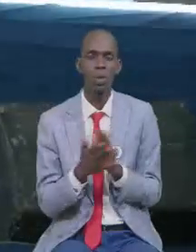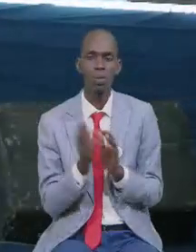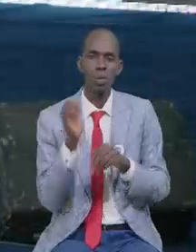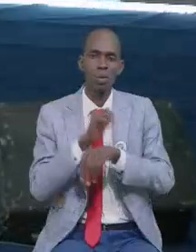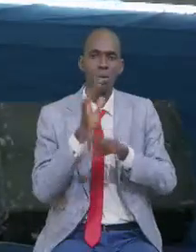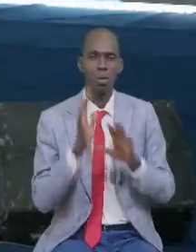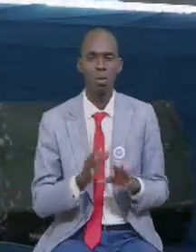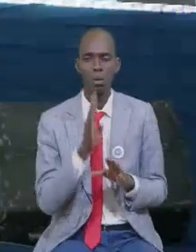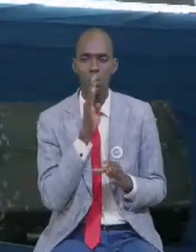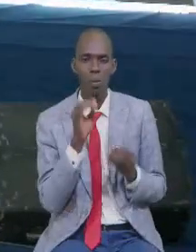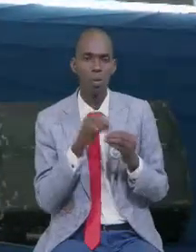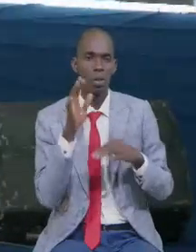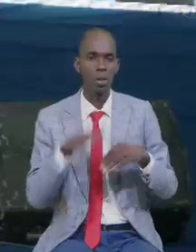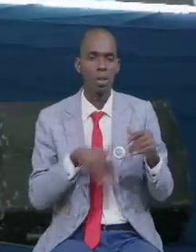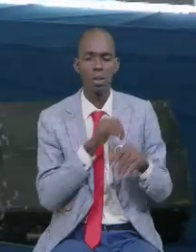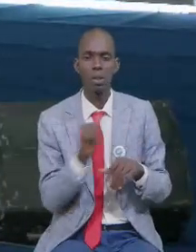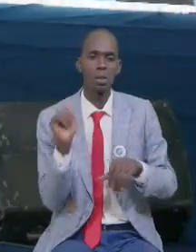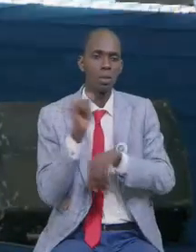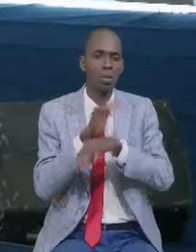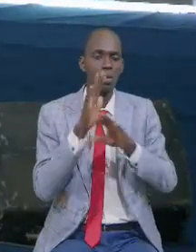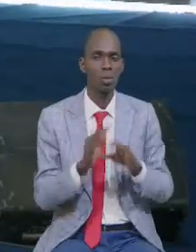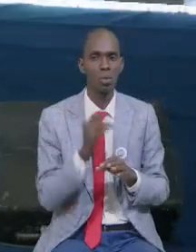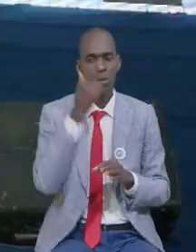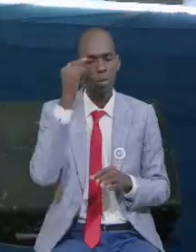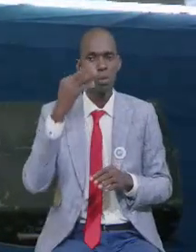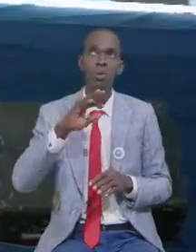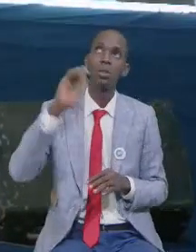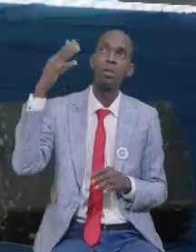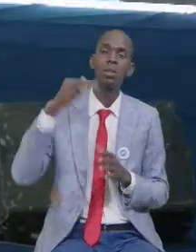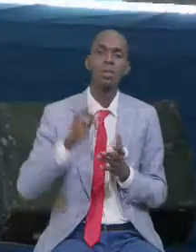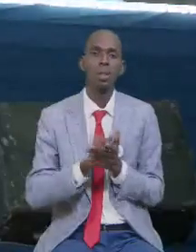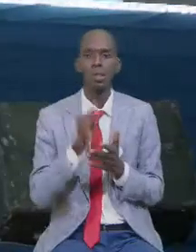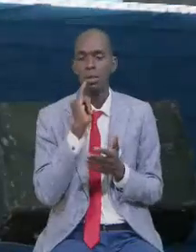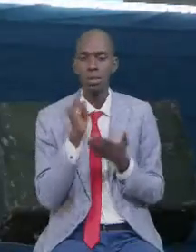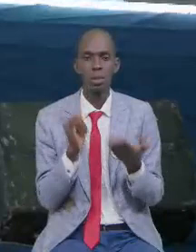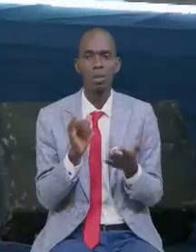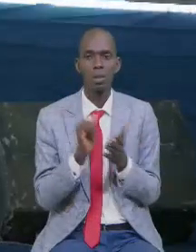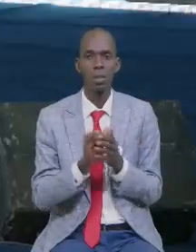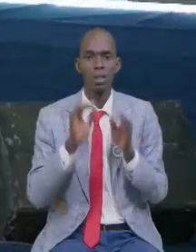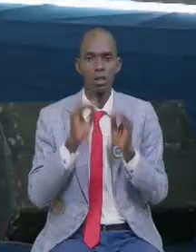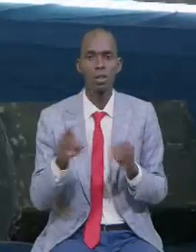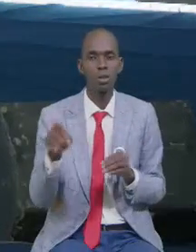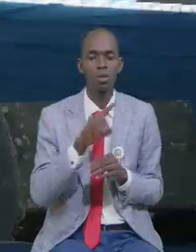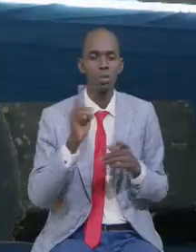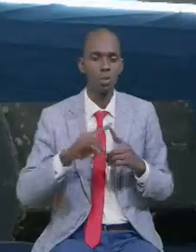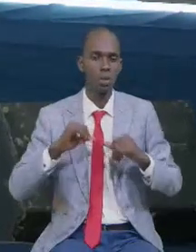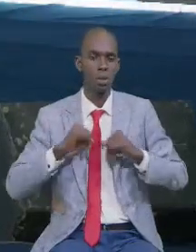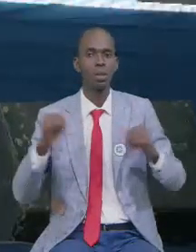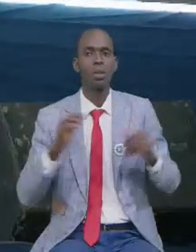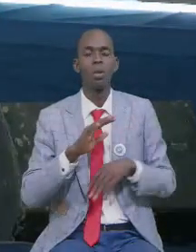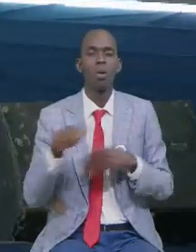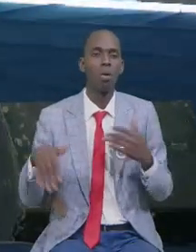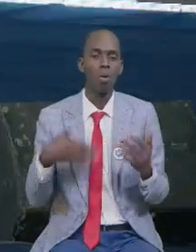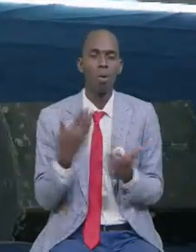a conqueror because of the grace that's available that teaches you to deny all ungodliness